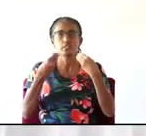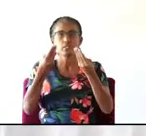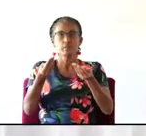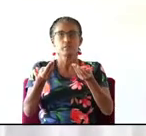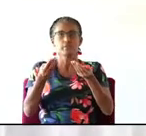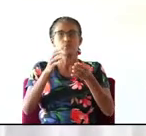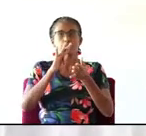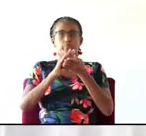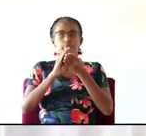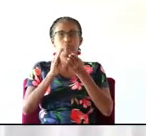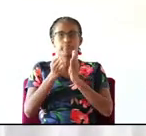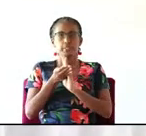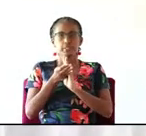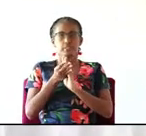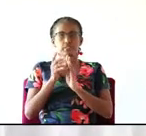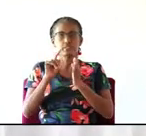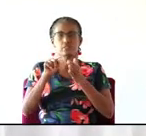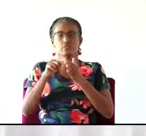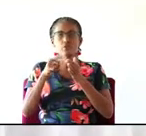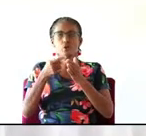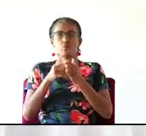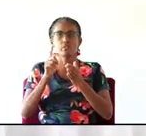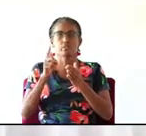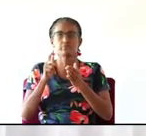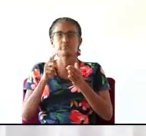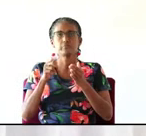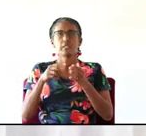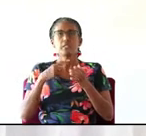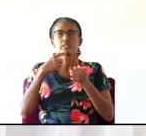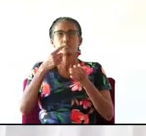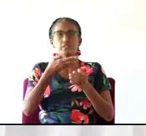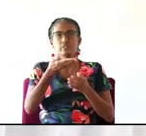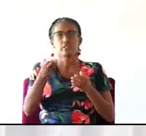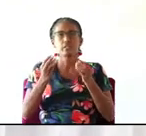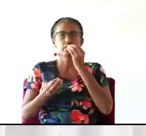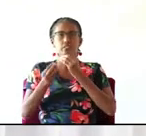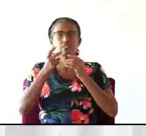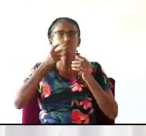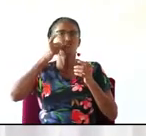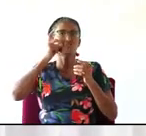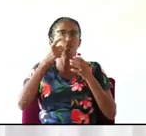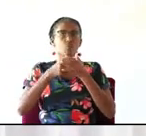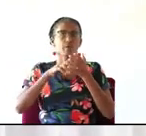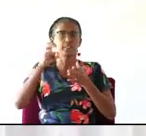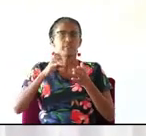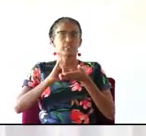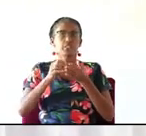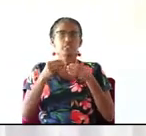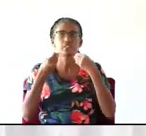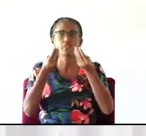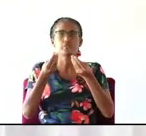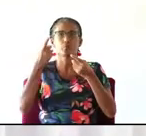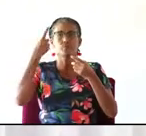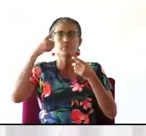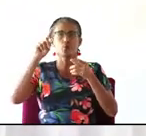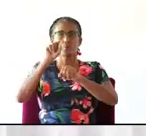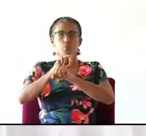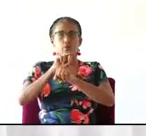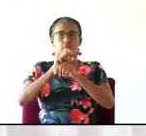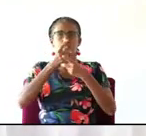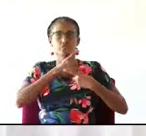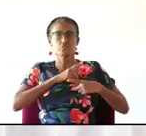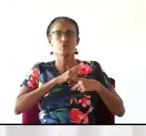them. If not, it will return to you. Stay there, eating and drinking whatever they give you, for the worker deserves his